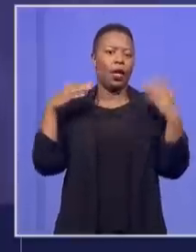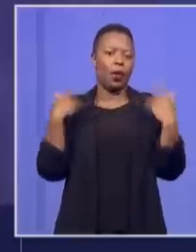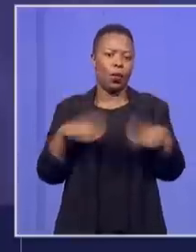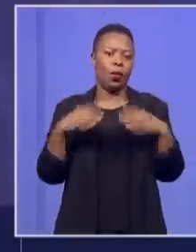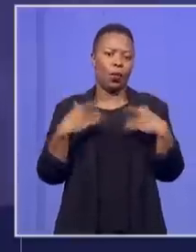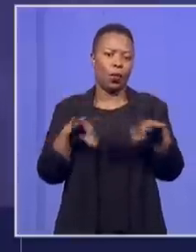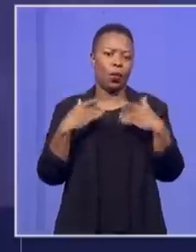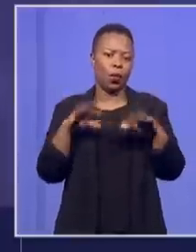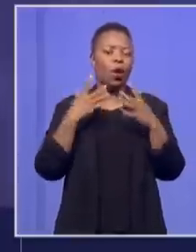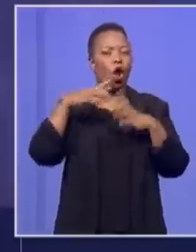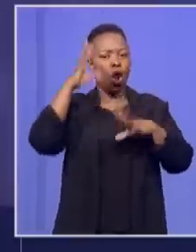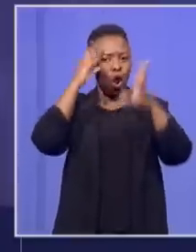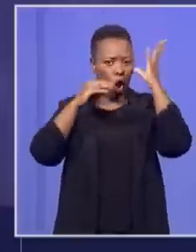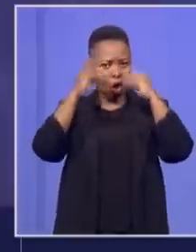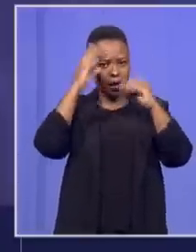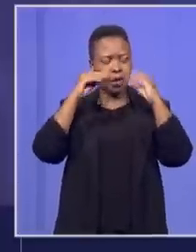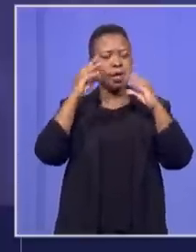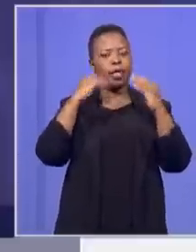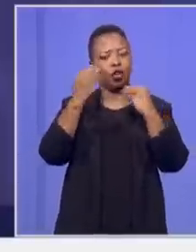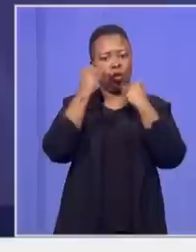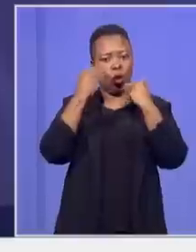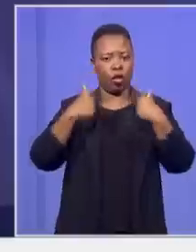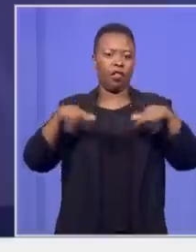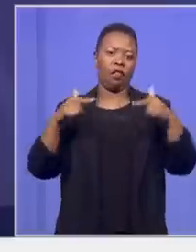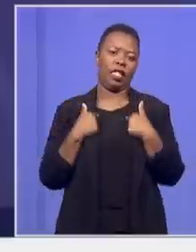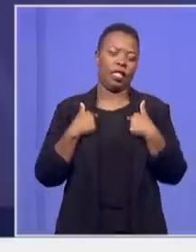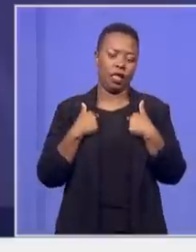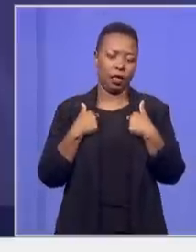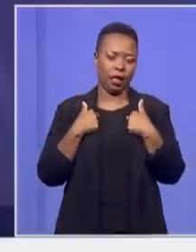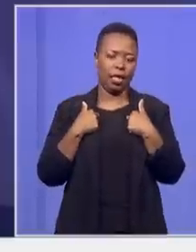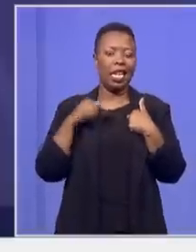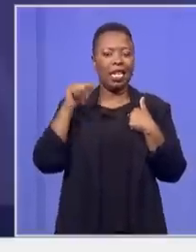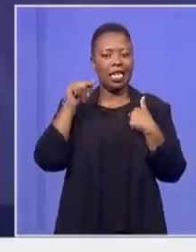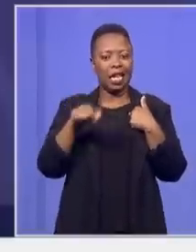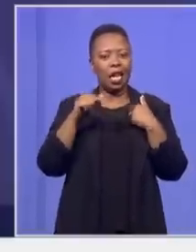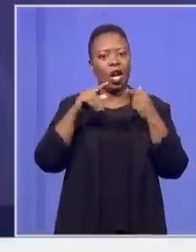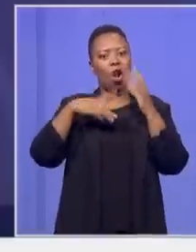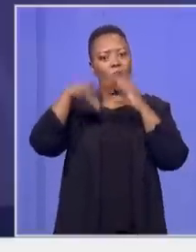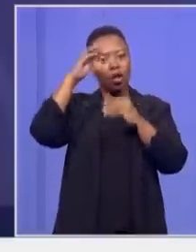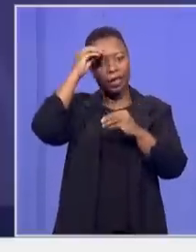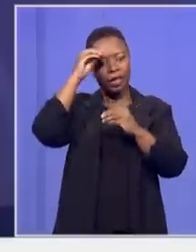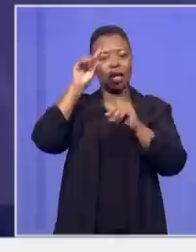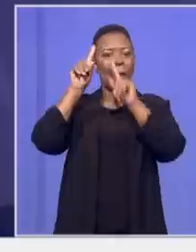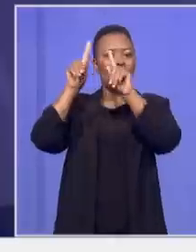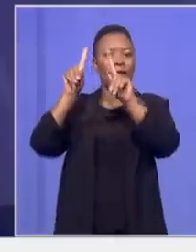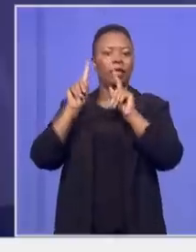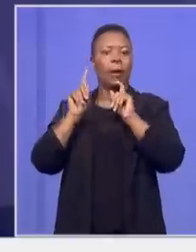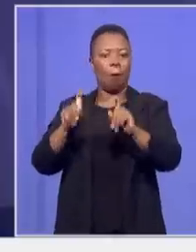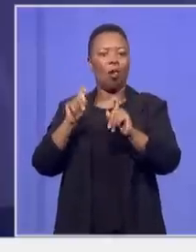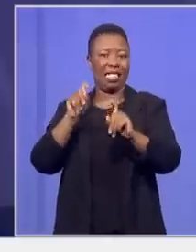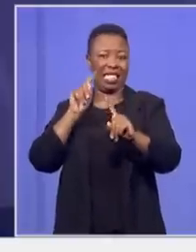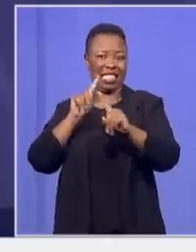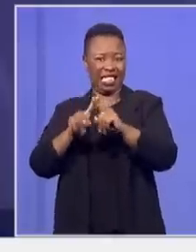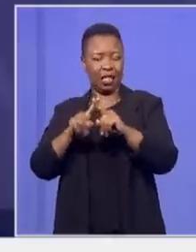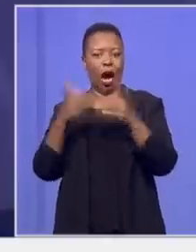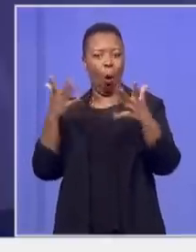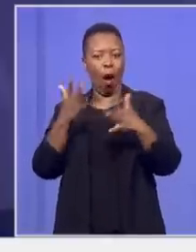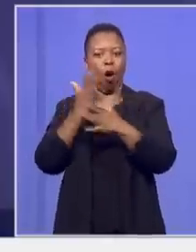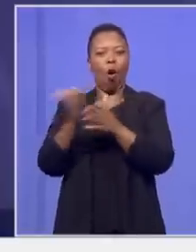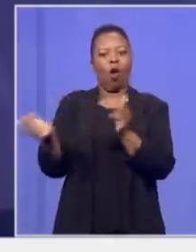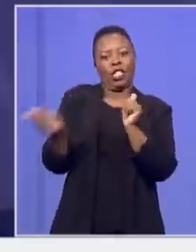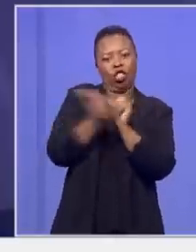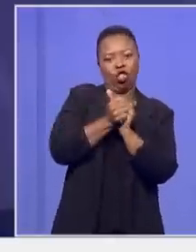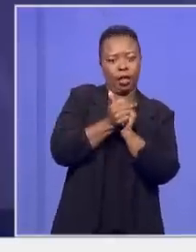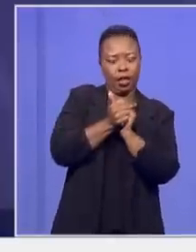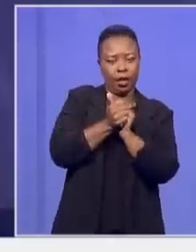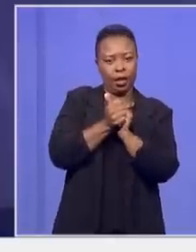lessons. Many of these lessons were around the importance of principles in coalition governments and how you can never